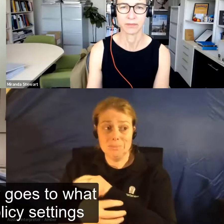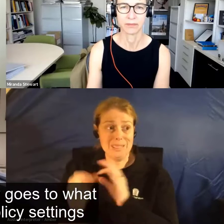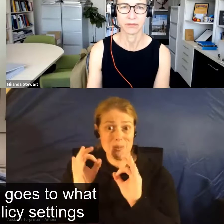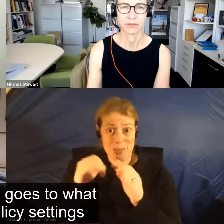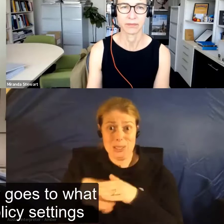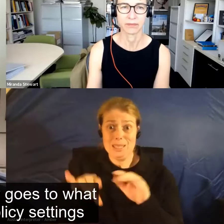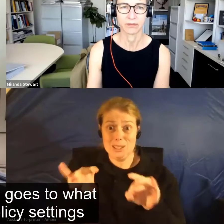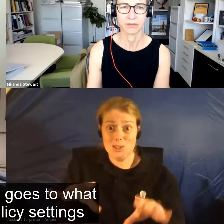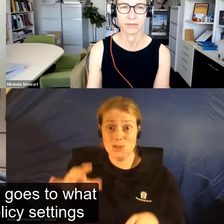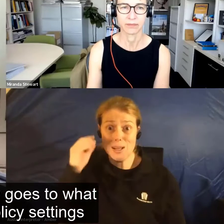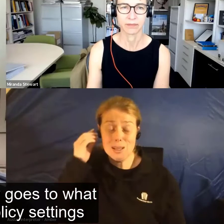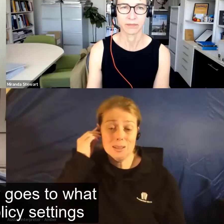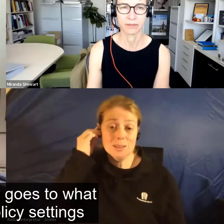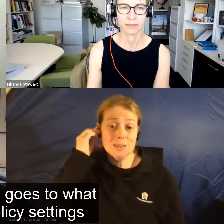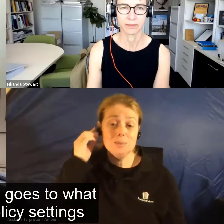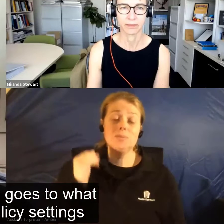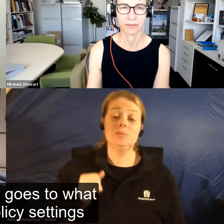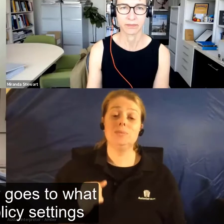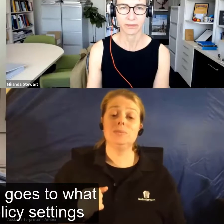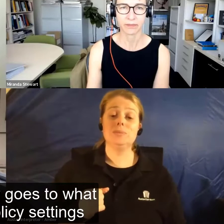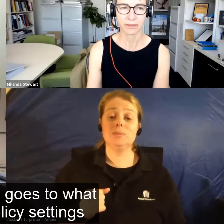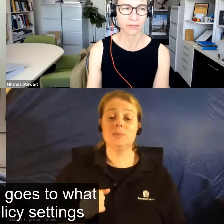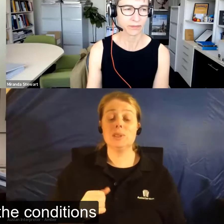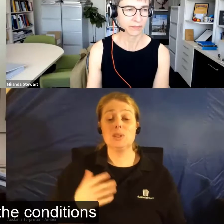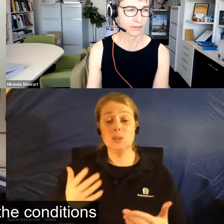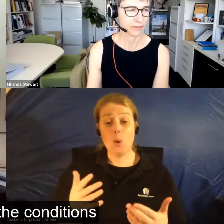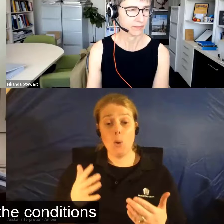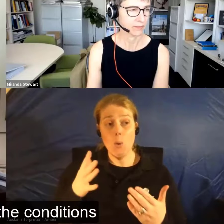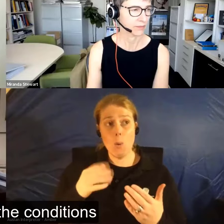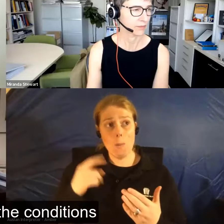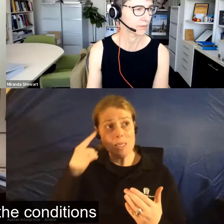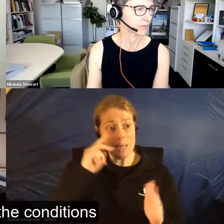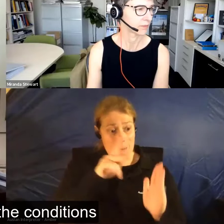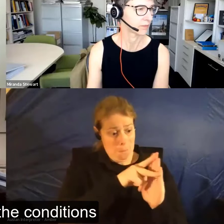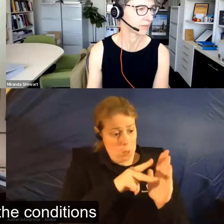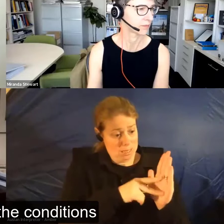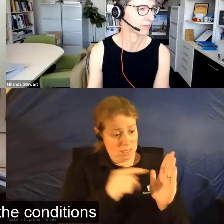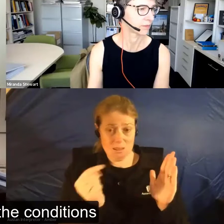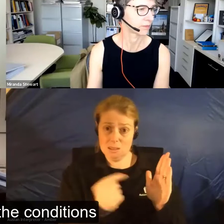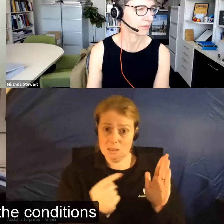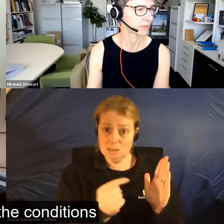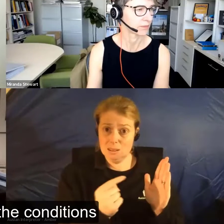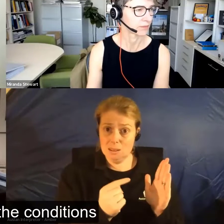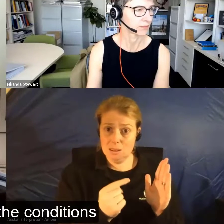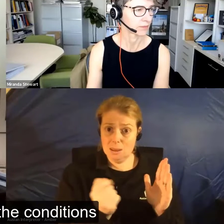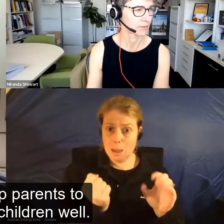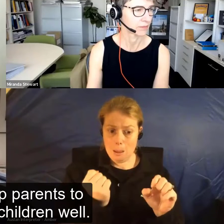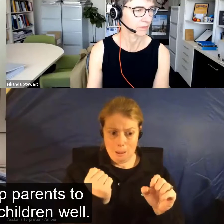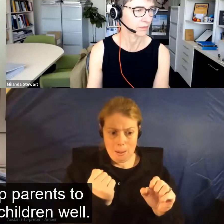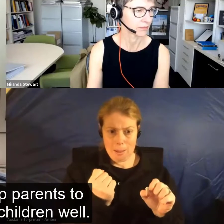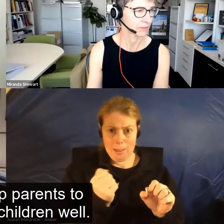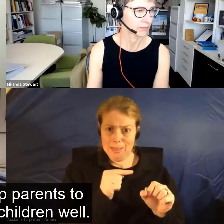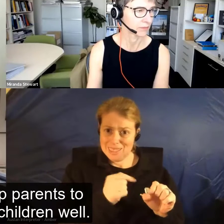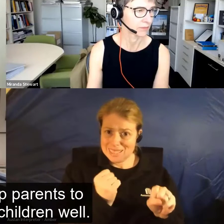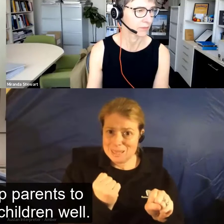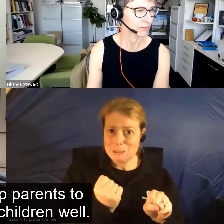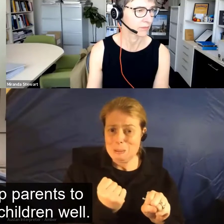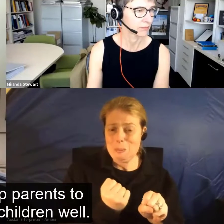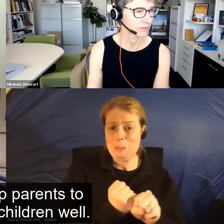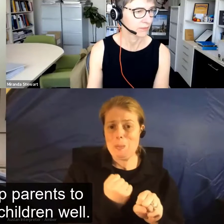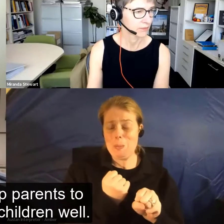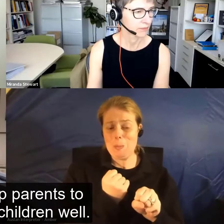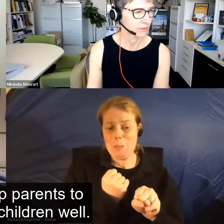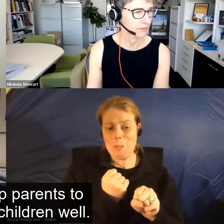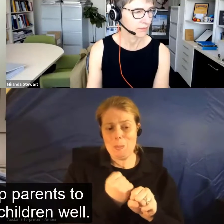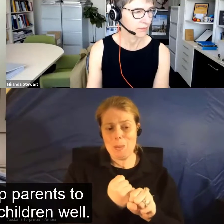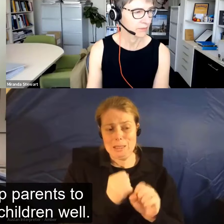really goes to what are the policy settings that create the conditions to help